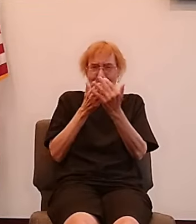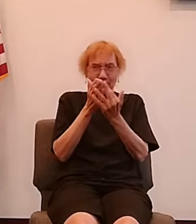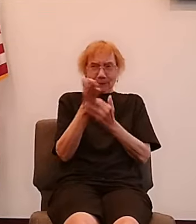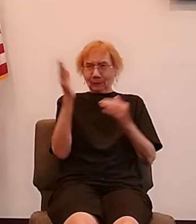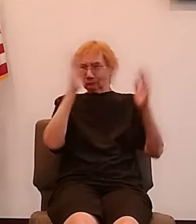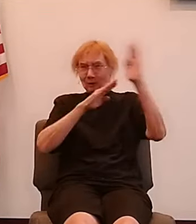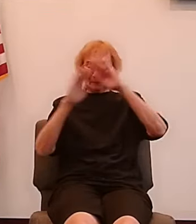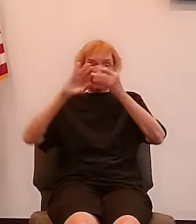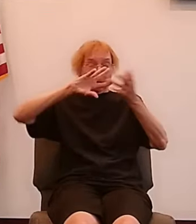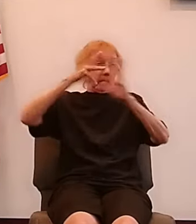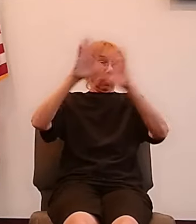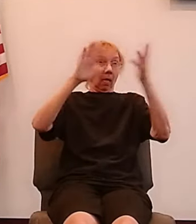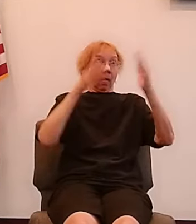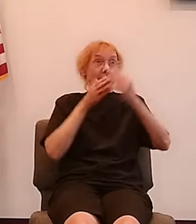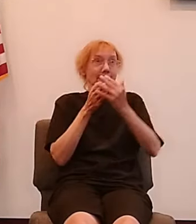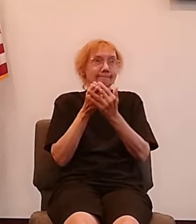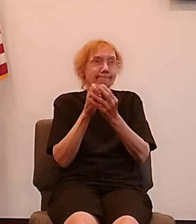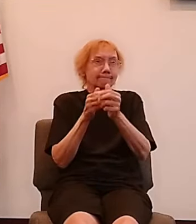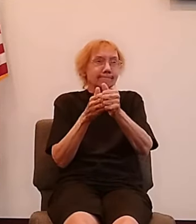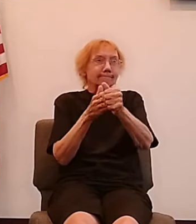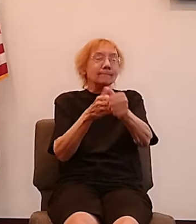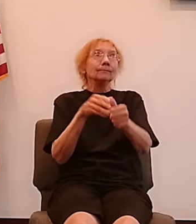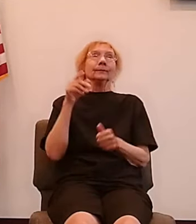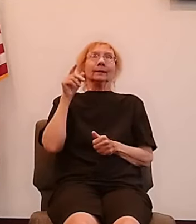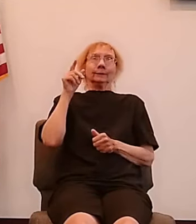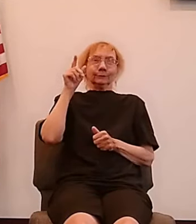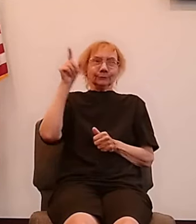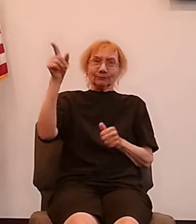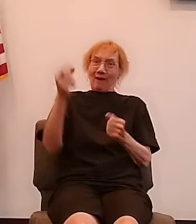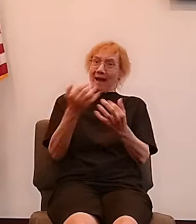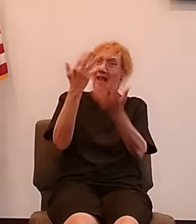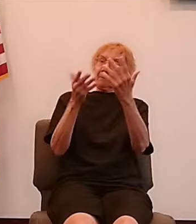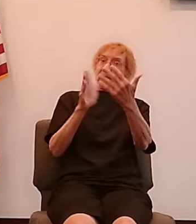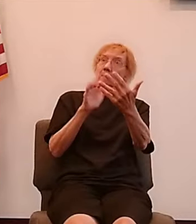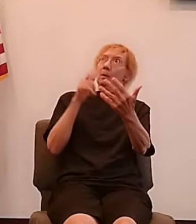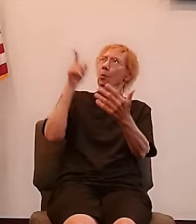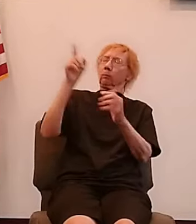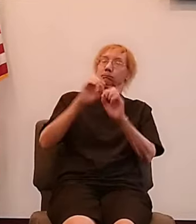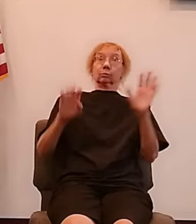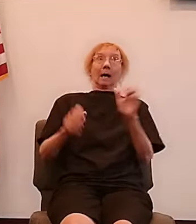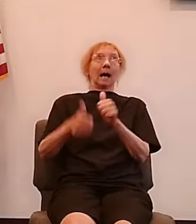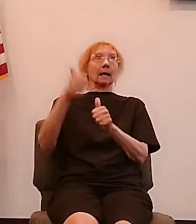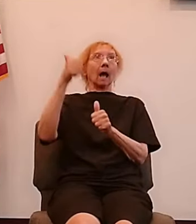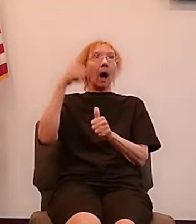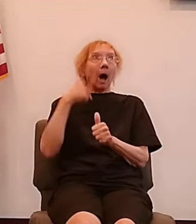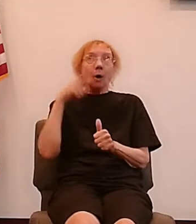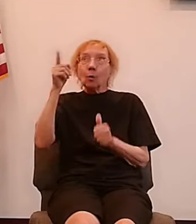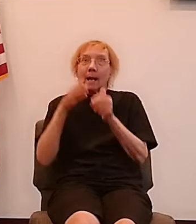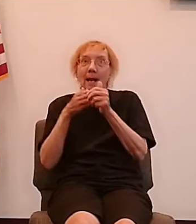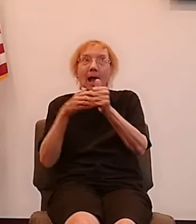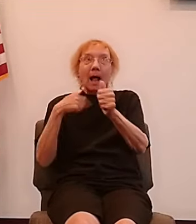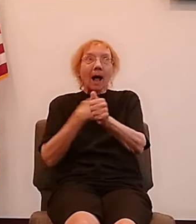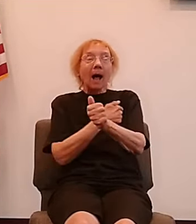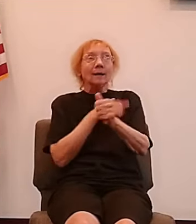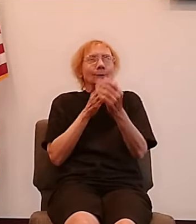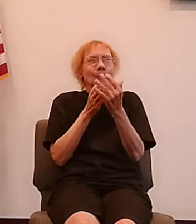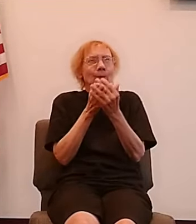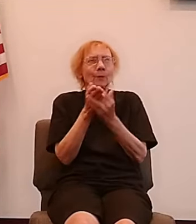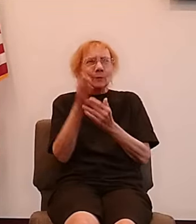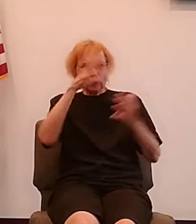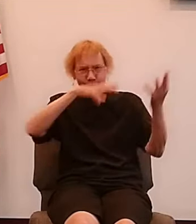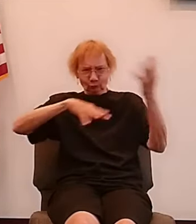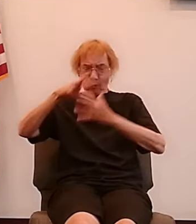storm. Fire before us, you're the brightest, you will lead us through the